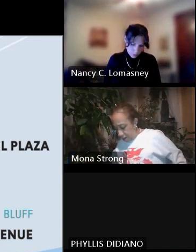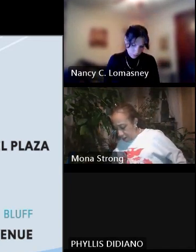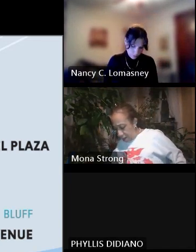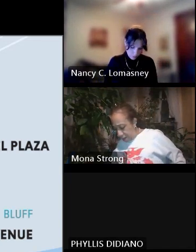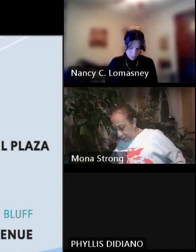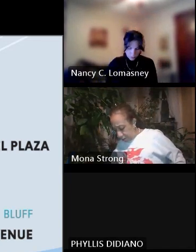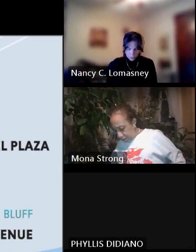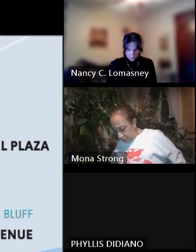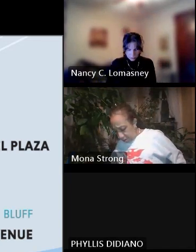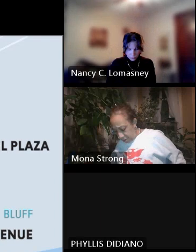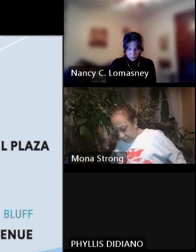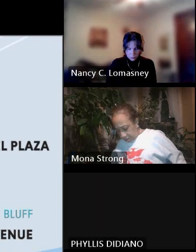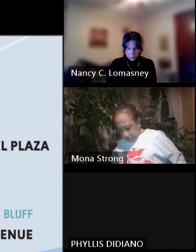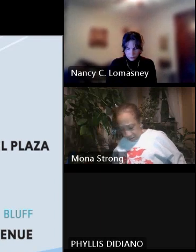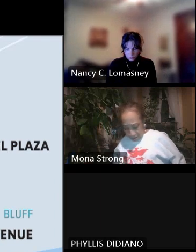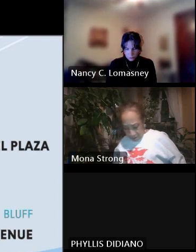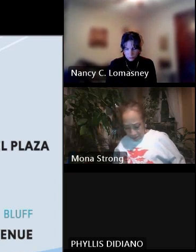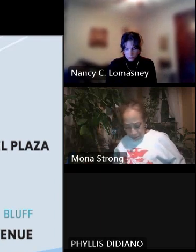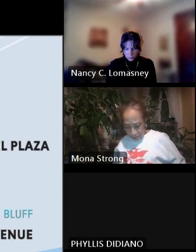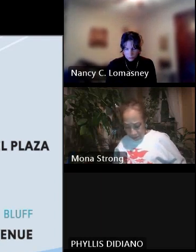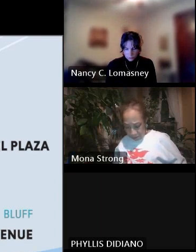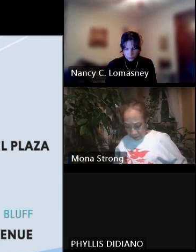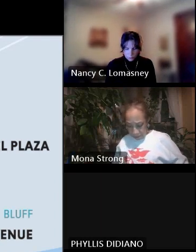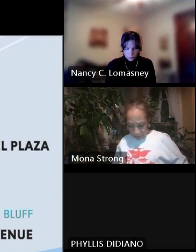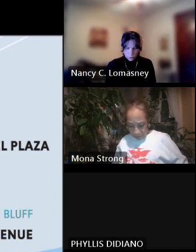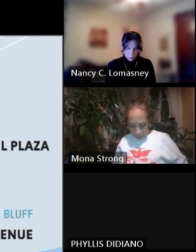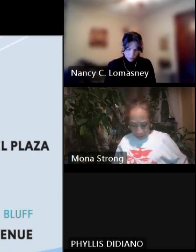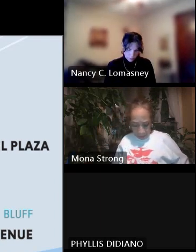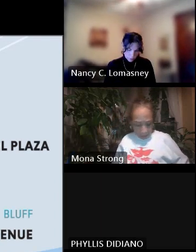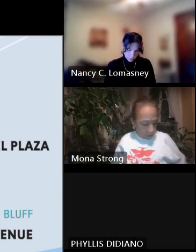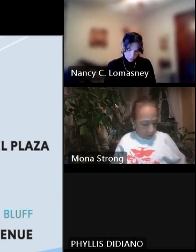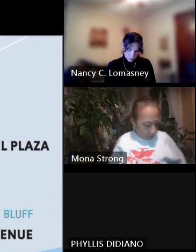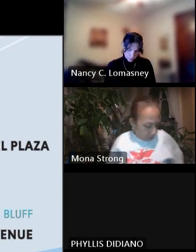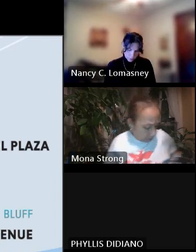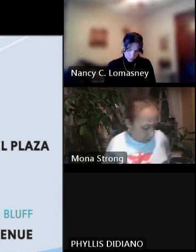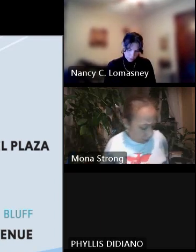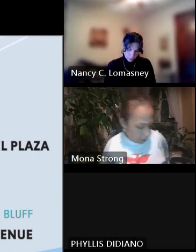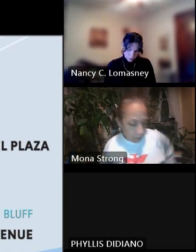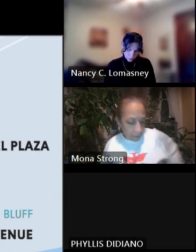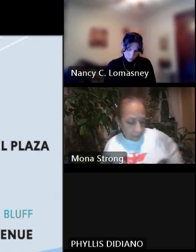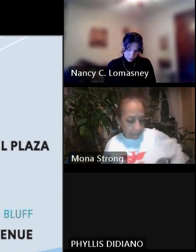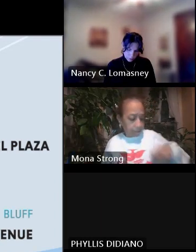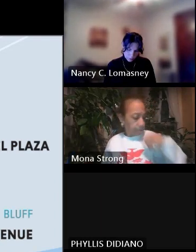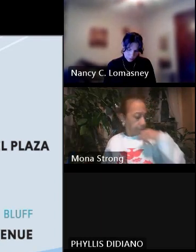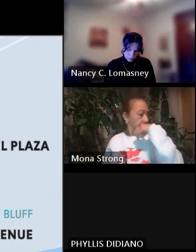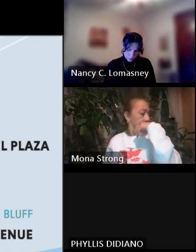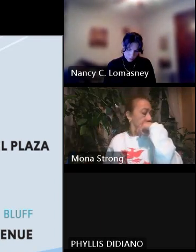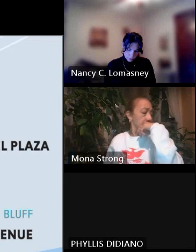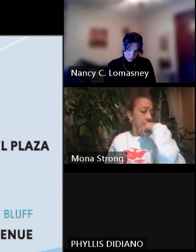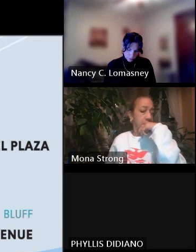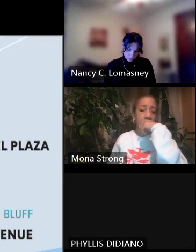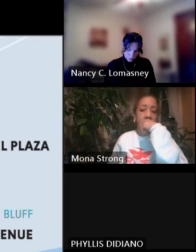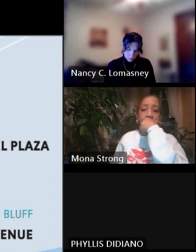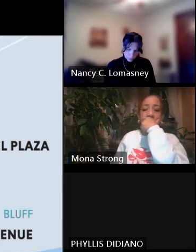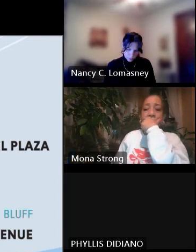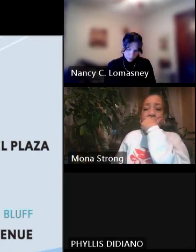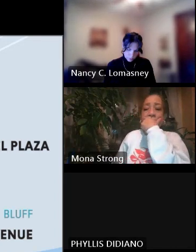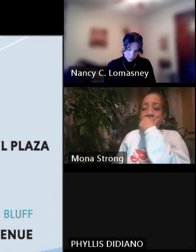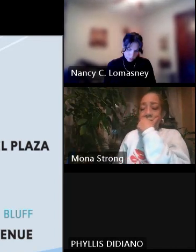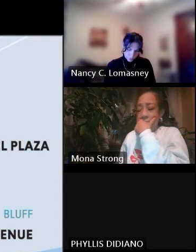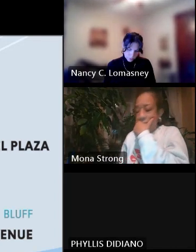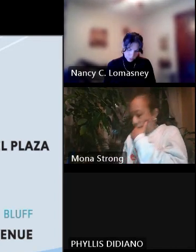then. Yep, the 36 will be a good one because it won't have the detour since it doesn't use the tunnel, unlike most of the South Hills buses.